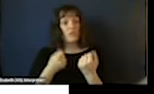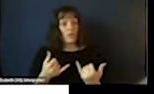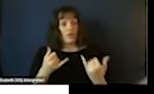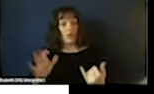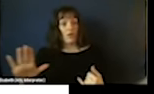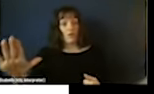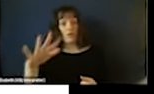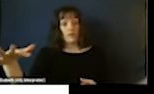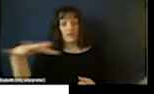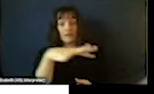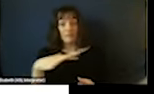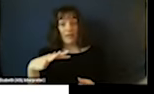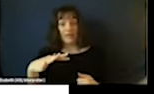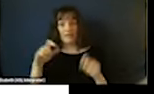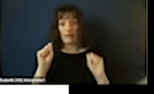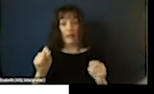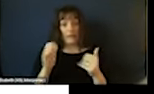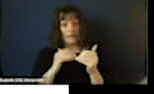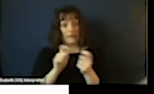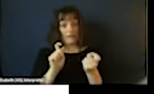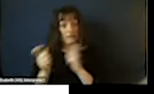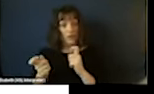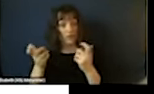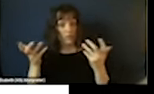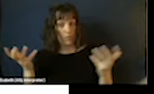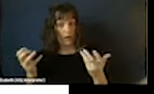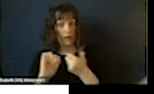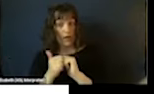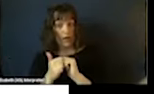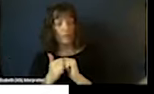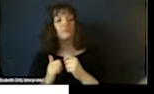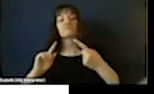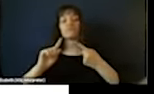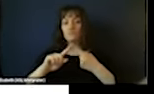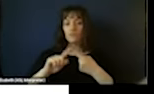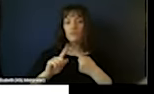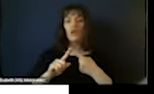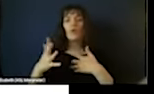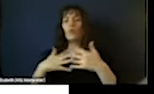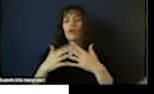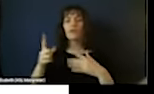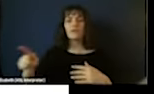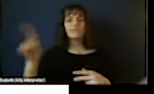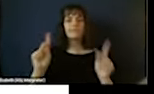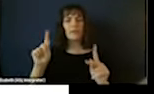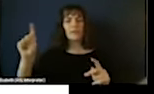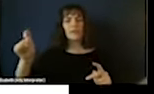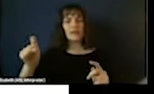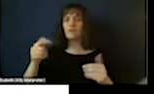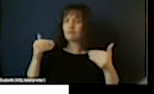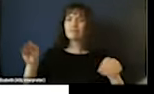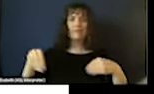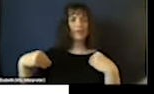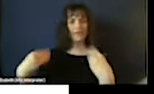space. First, give people the tools they need. Make it a routine to check for ergonomic furniture and have a